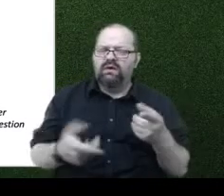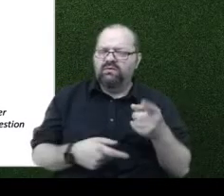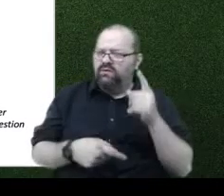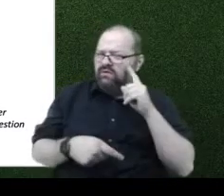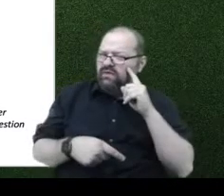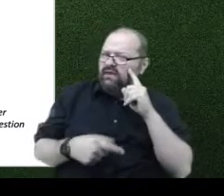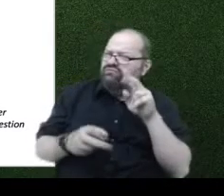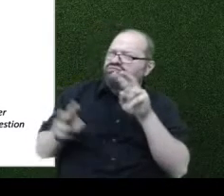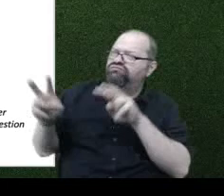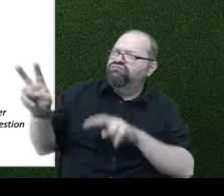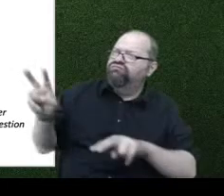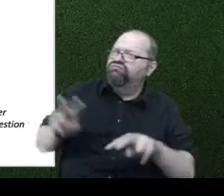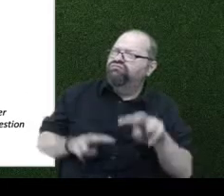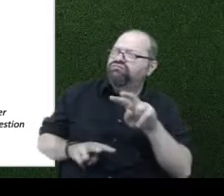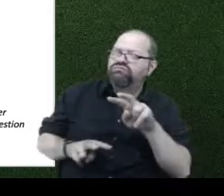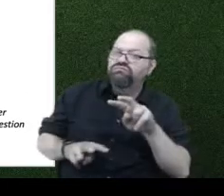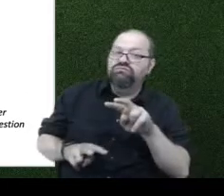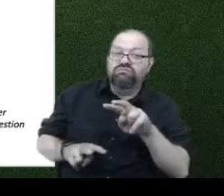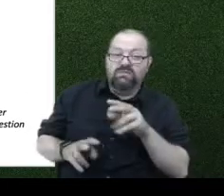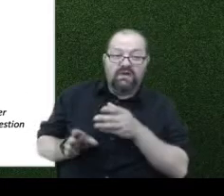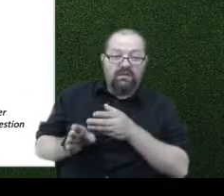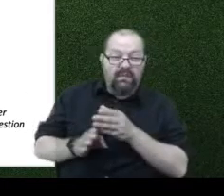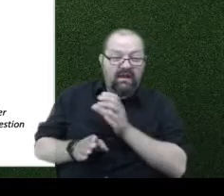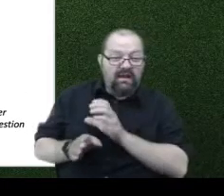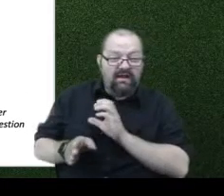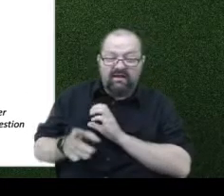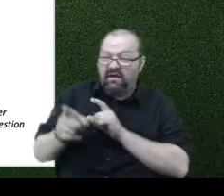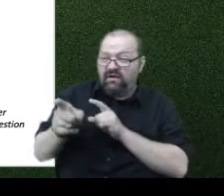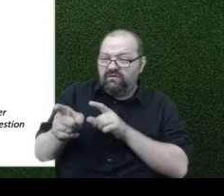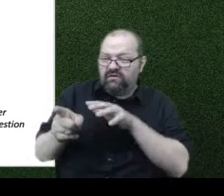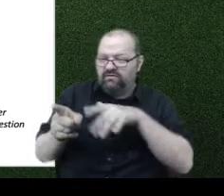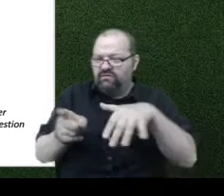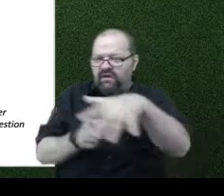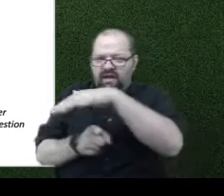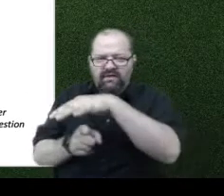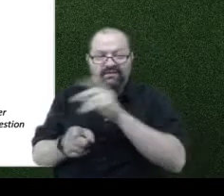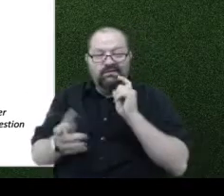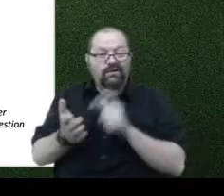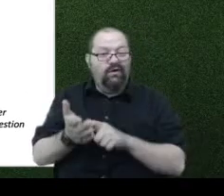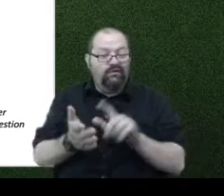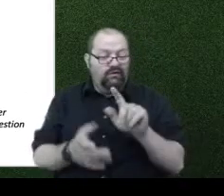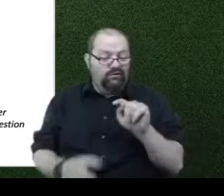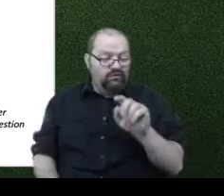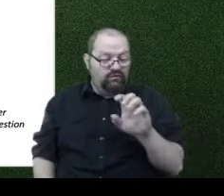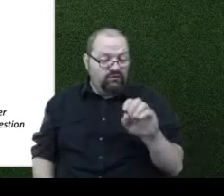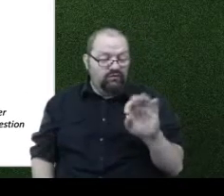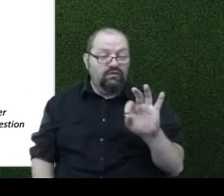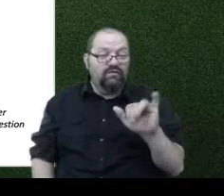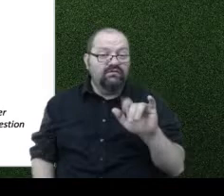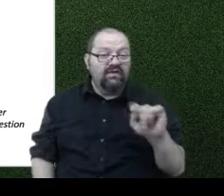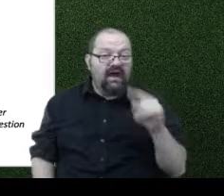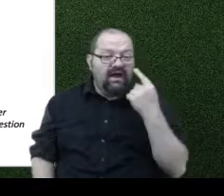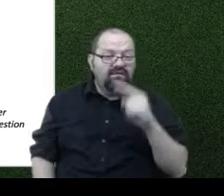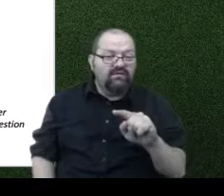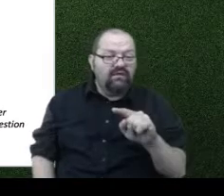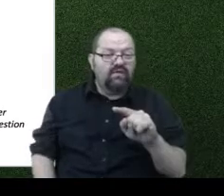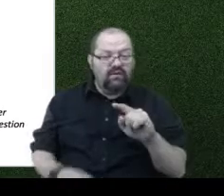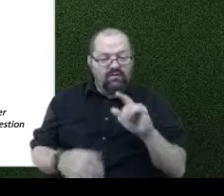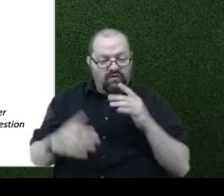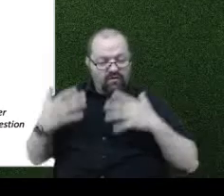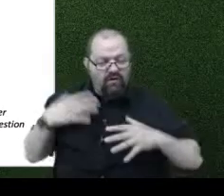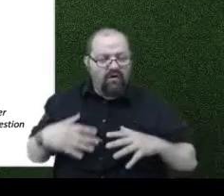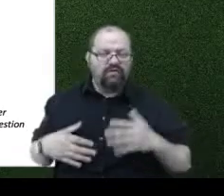main character and his surroundings to form your answer. You'll notice that he's too fat for his clothing. You'll see he has sort of a